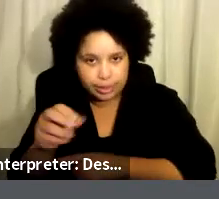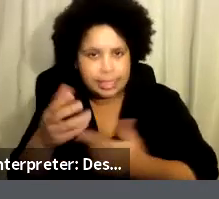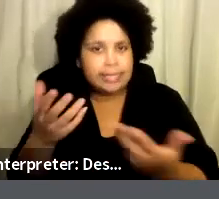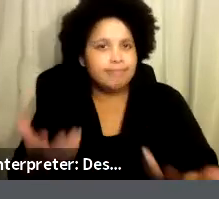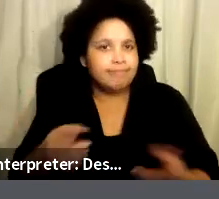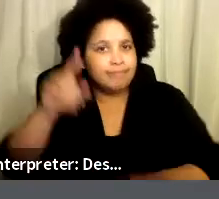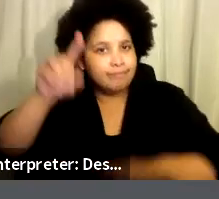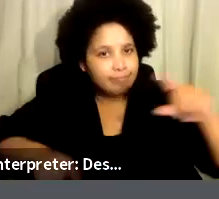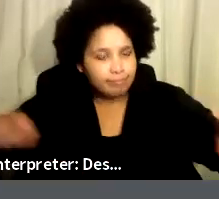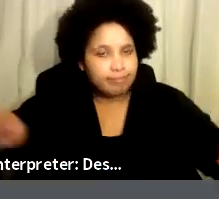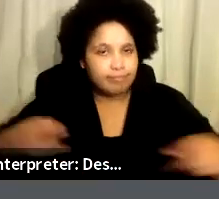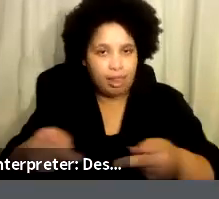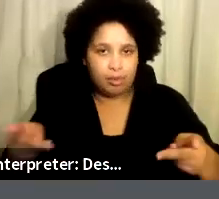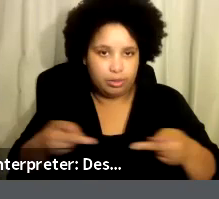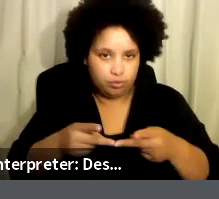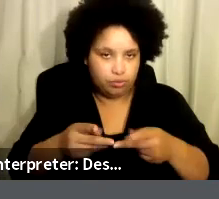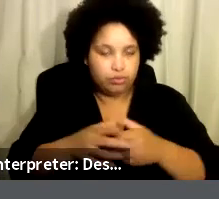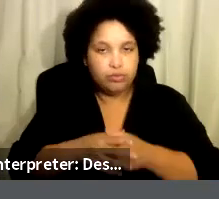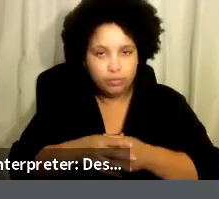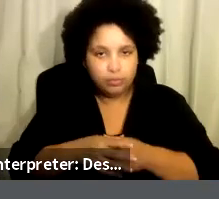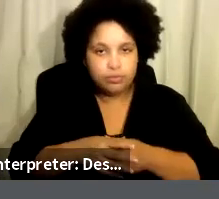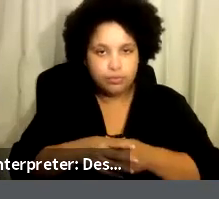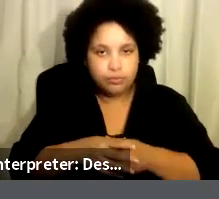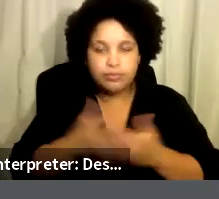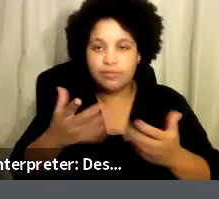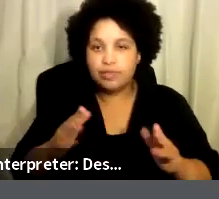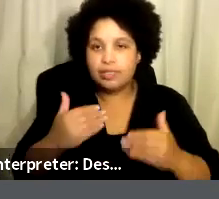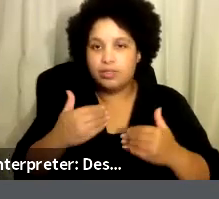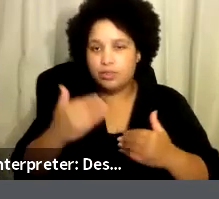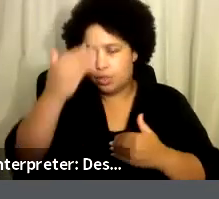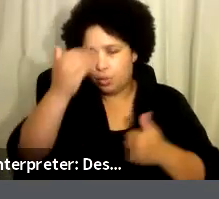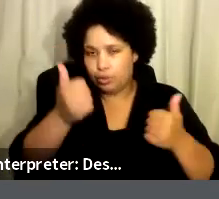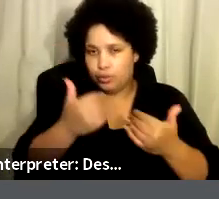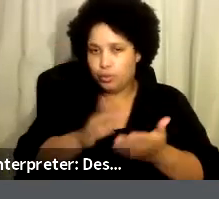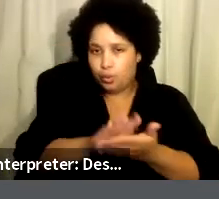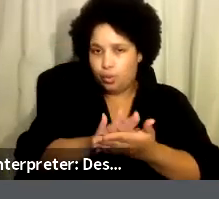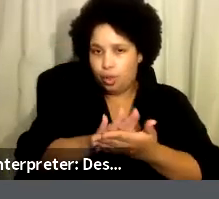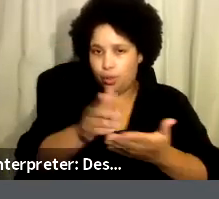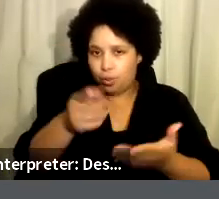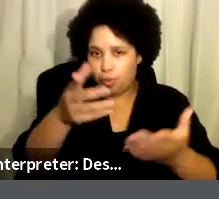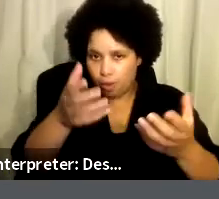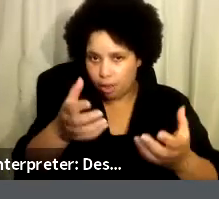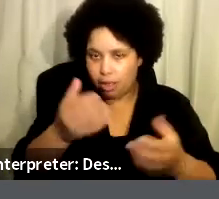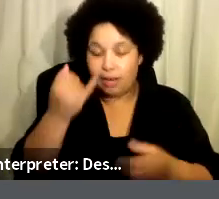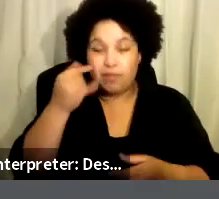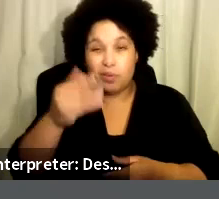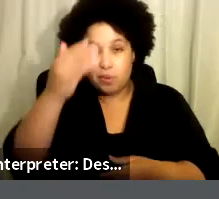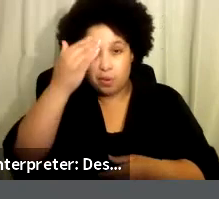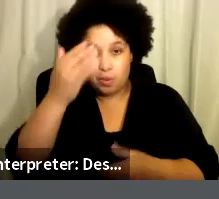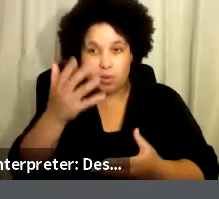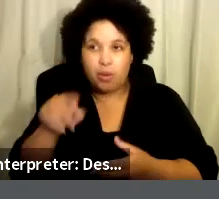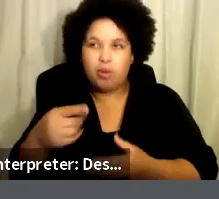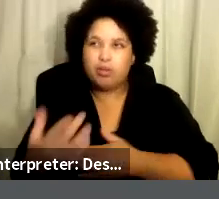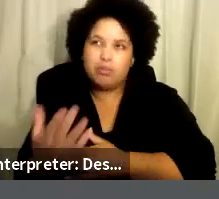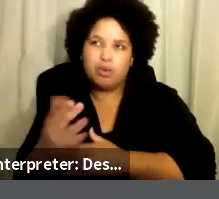really varies by site. So once you get an idea of what school you want, and if you know for sure you only want the